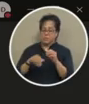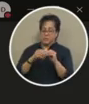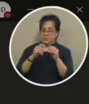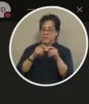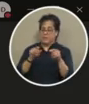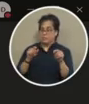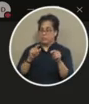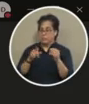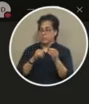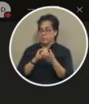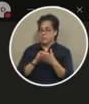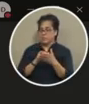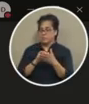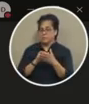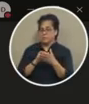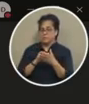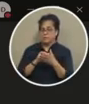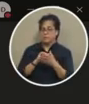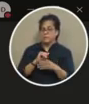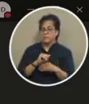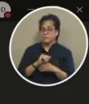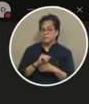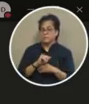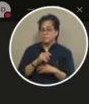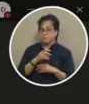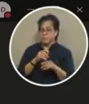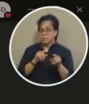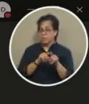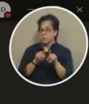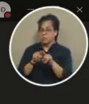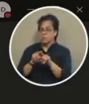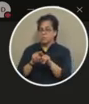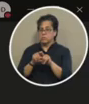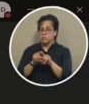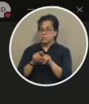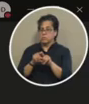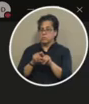to that effect as well. And then also,